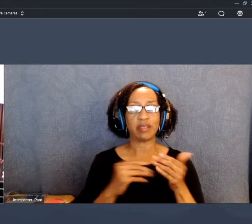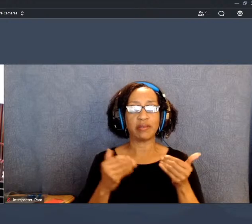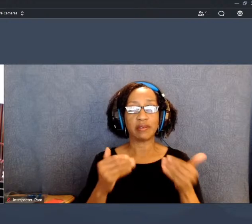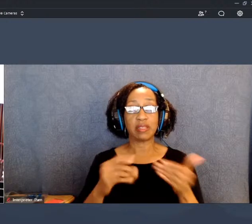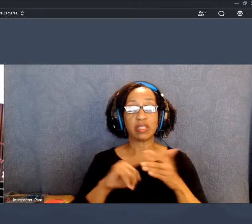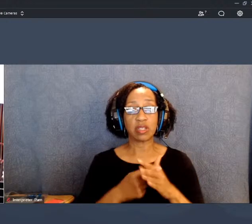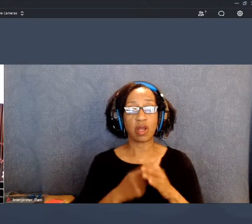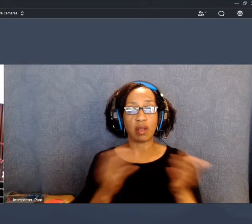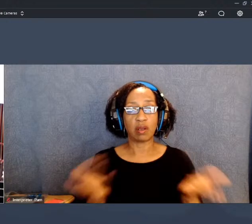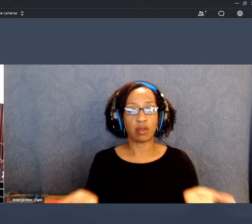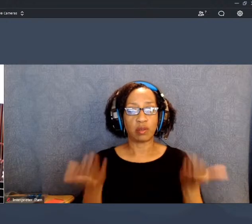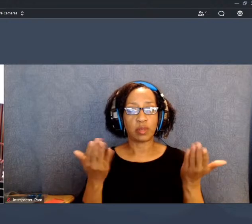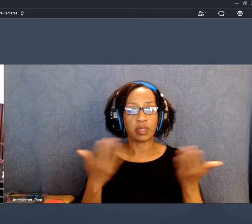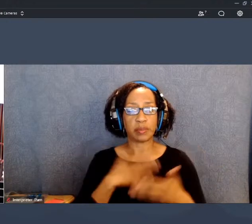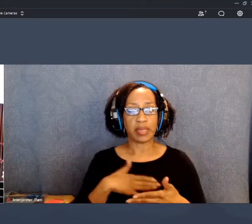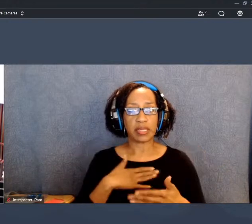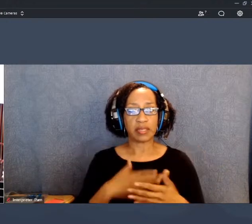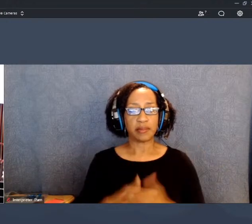rise, please.